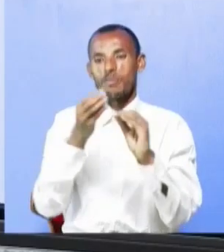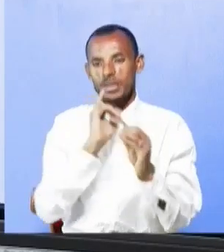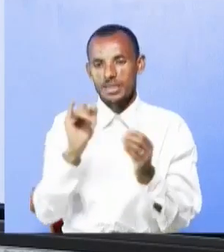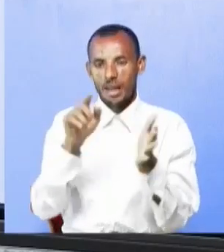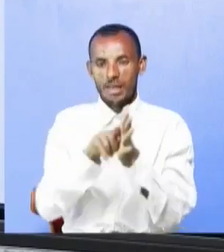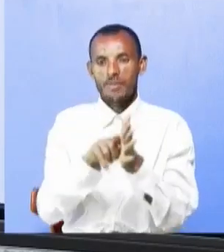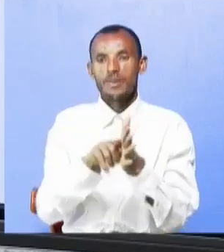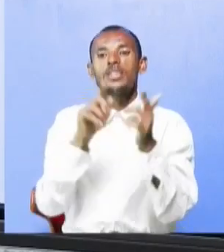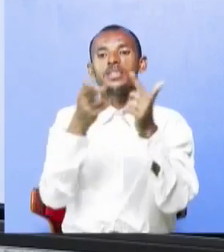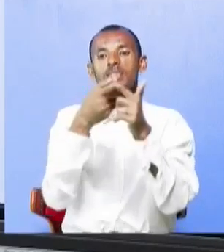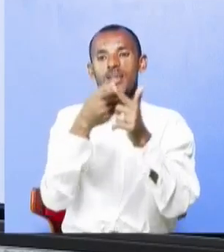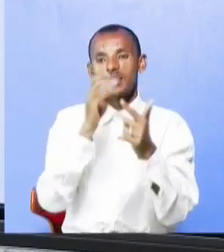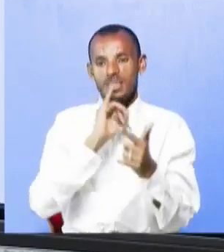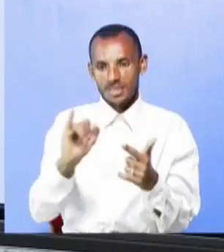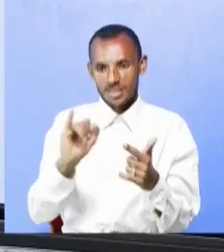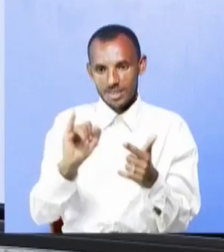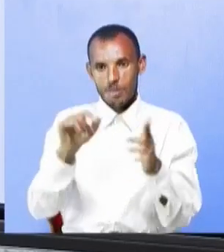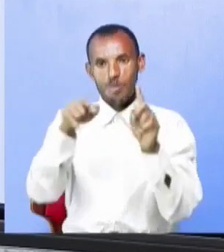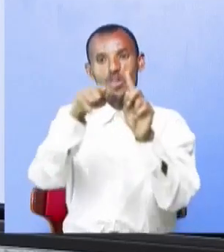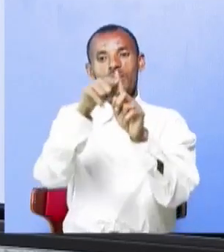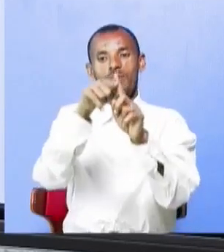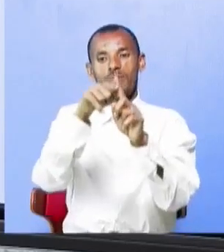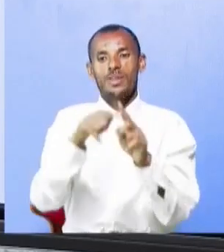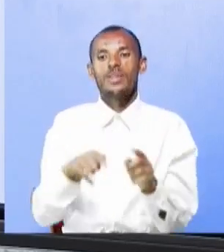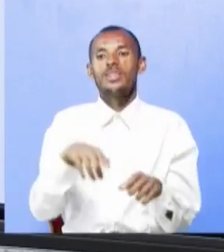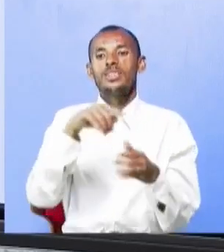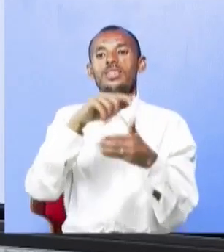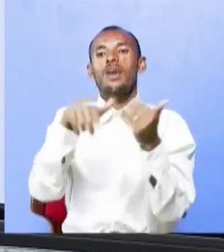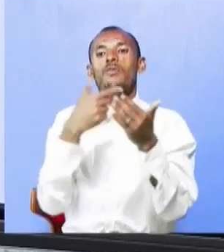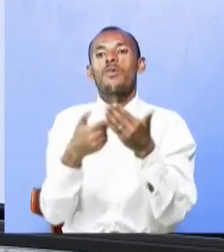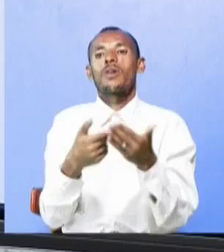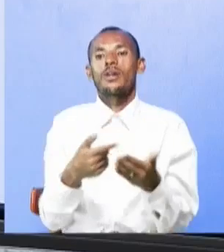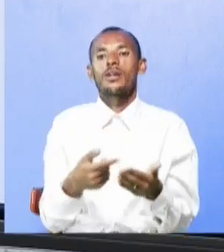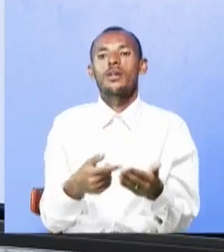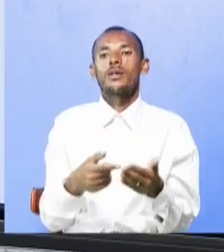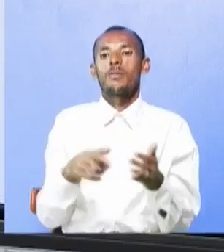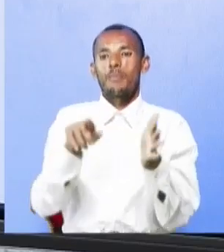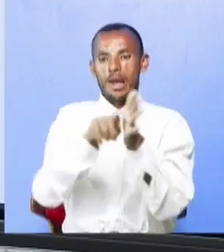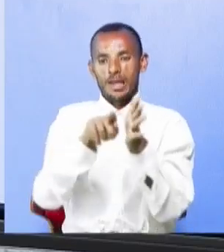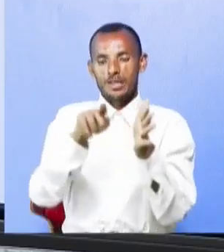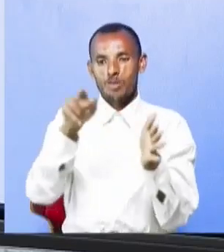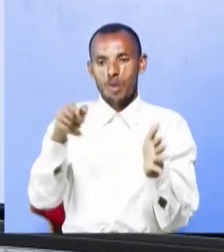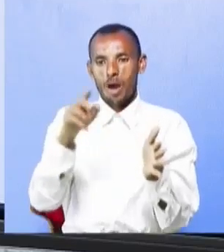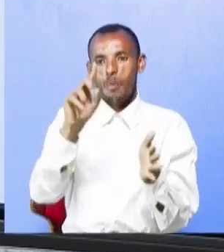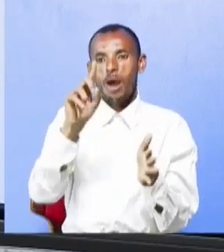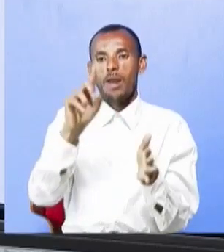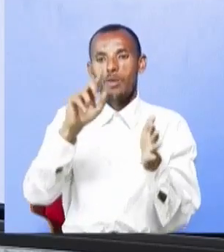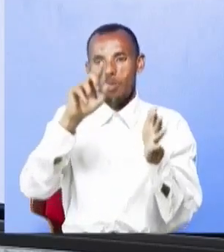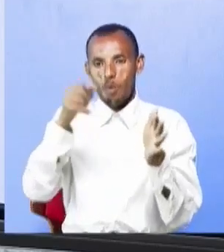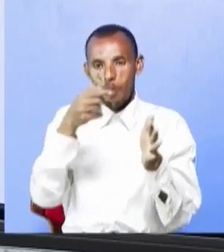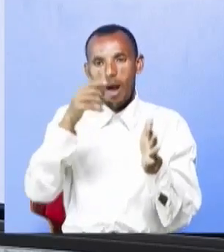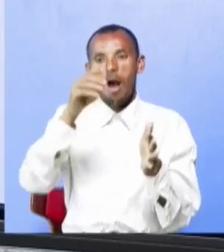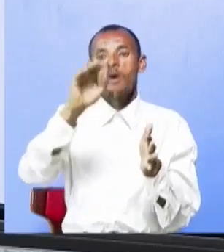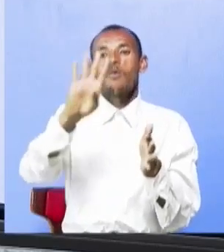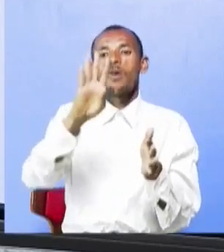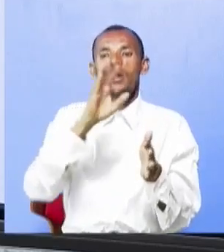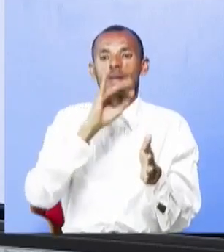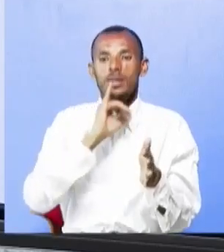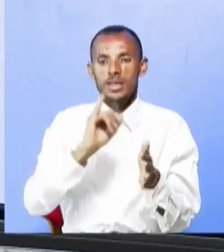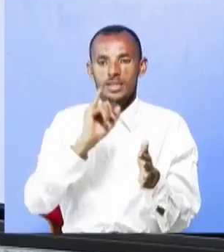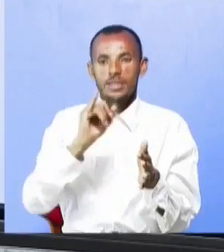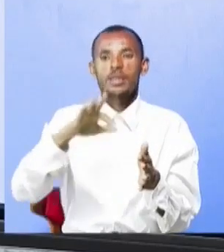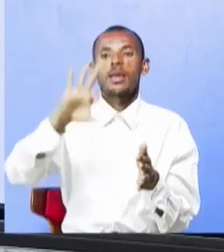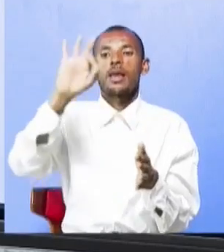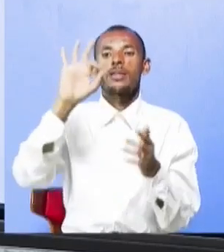and the second entry is positive. Therefore, minus 1.4 is